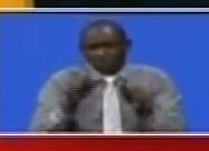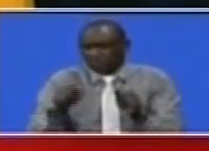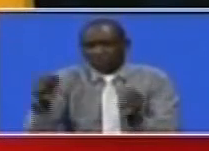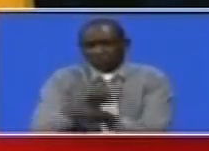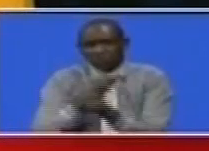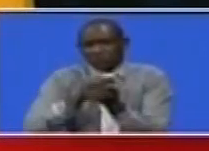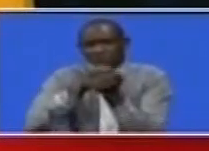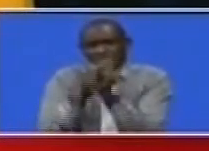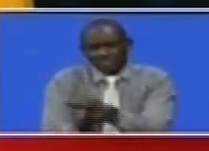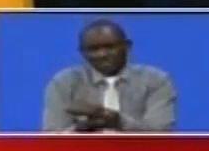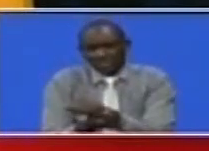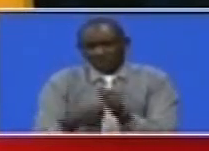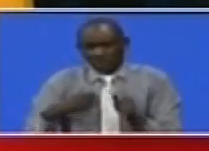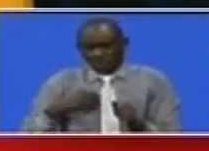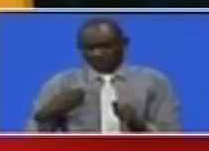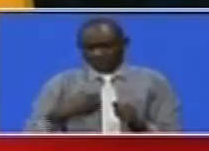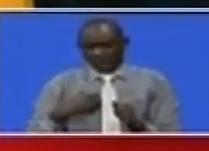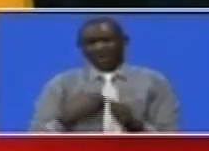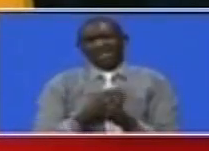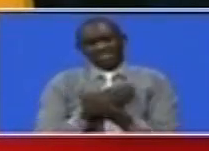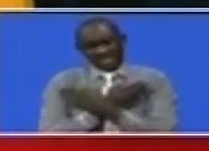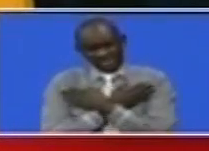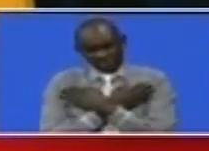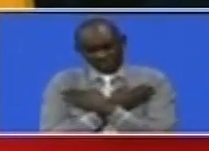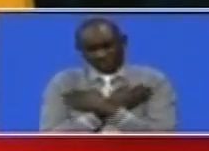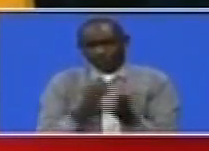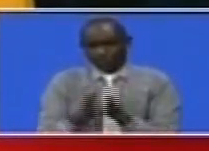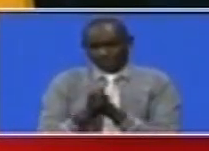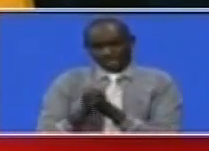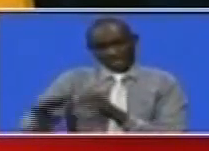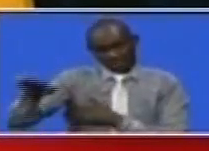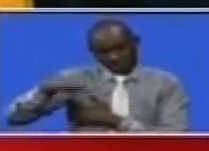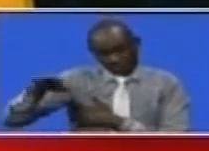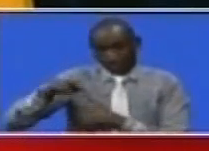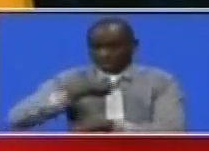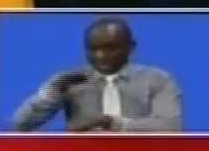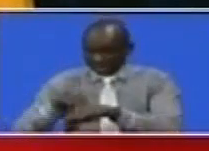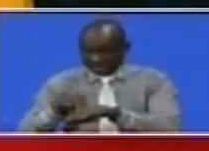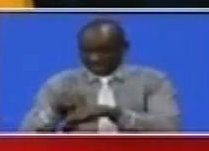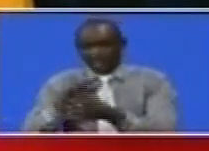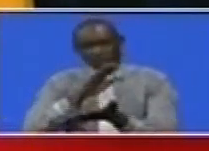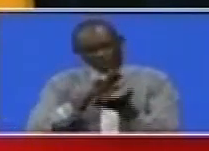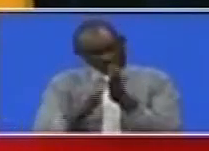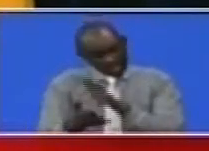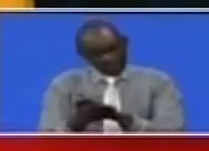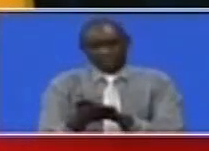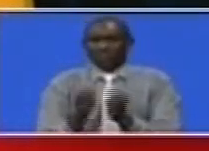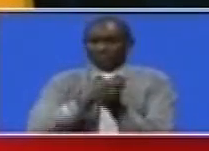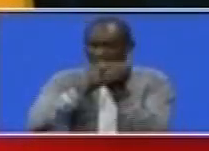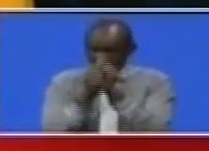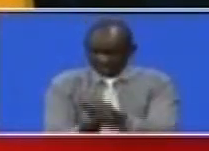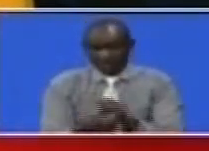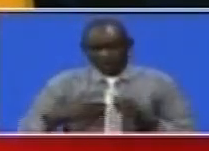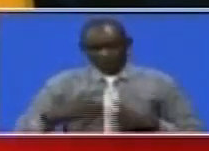renewal of our relationship with nature without a renewal